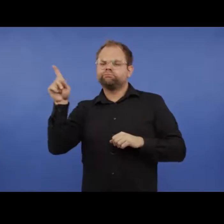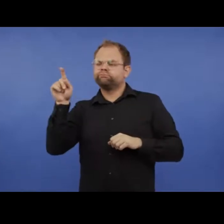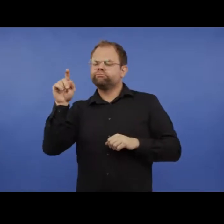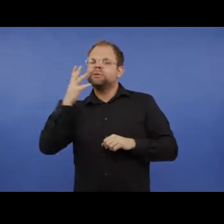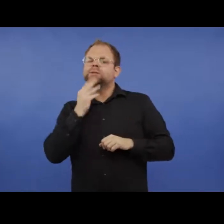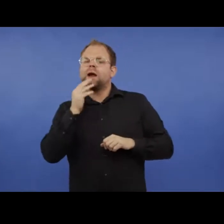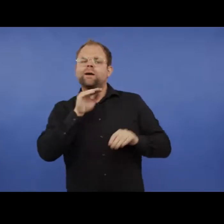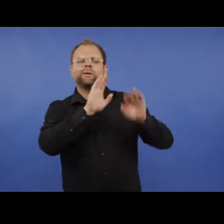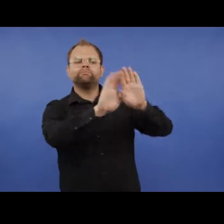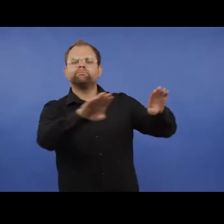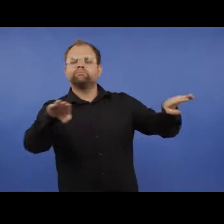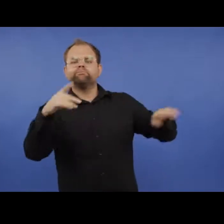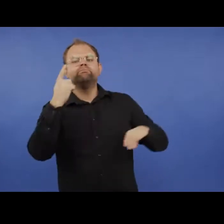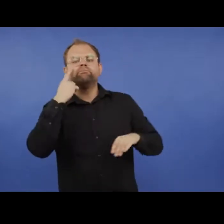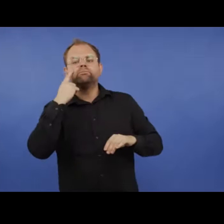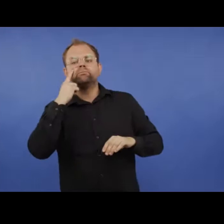The